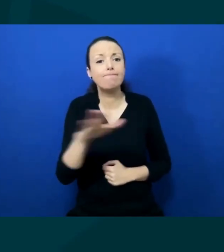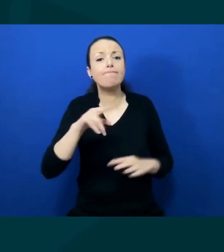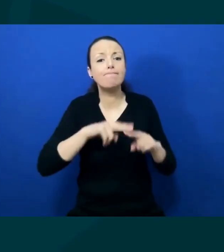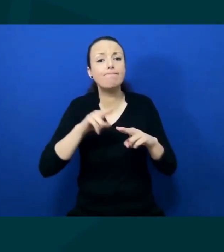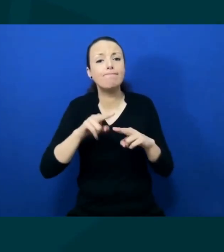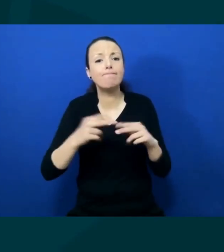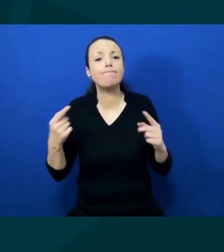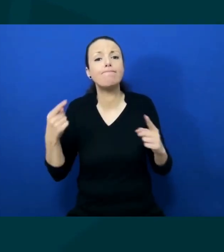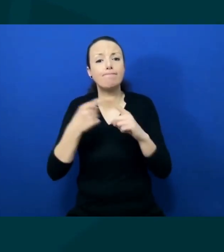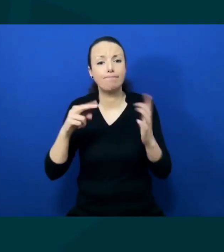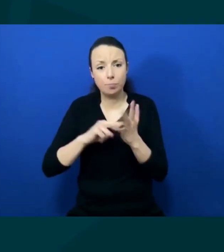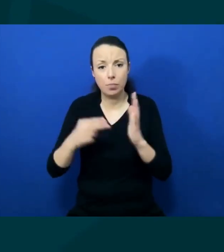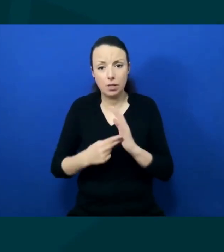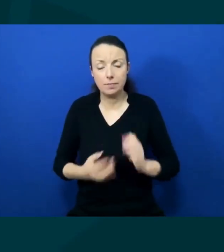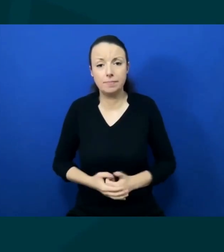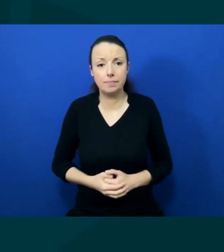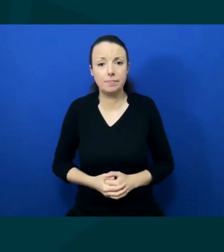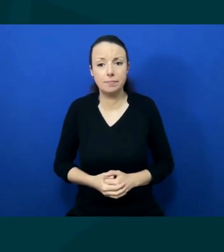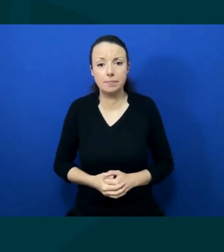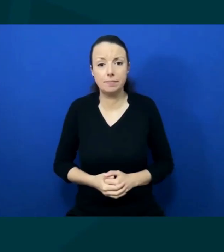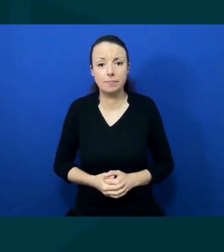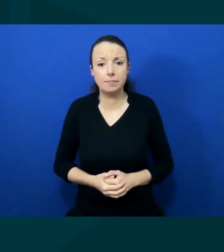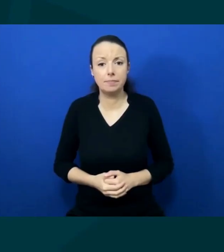highlighting the role of all the planning tools.